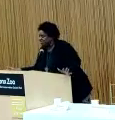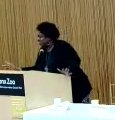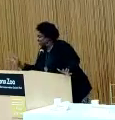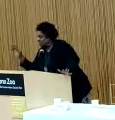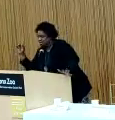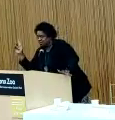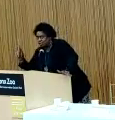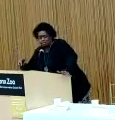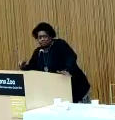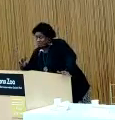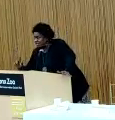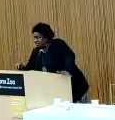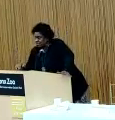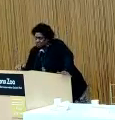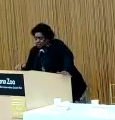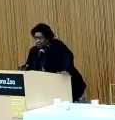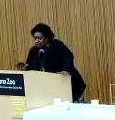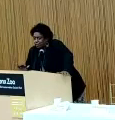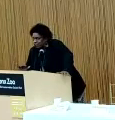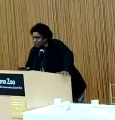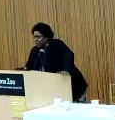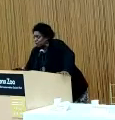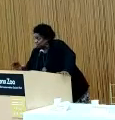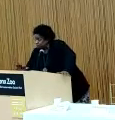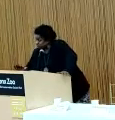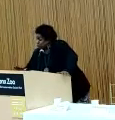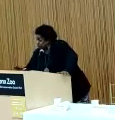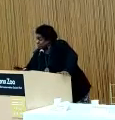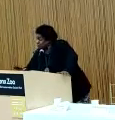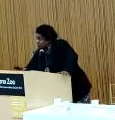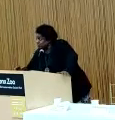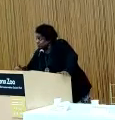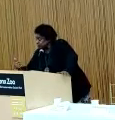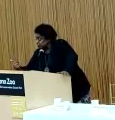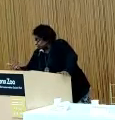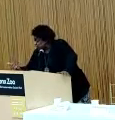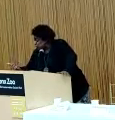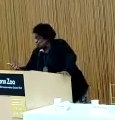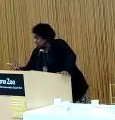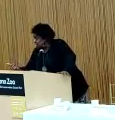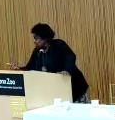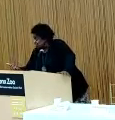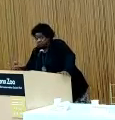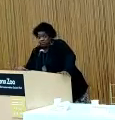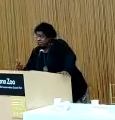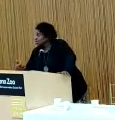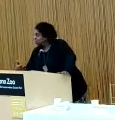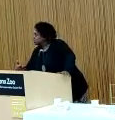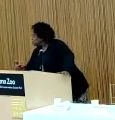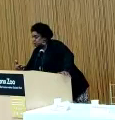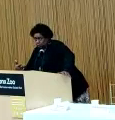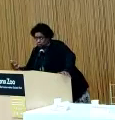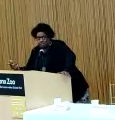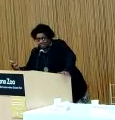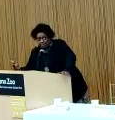not okay so there's a list that comes out every year about who's the worst whether it's used car salesman